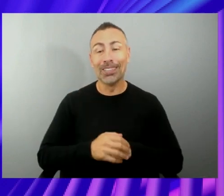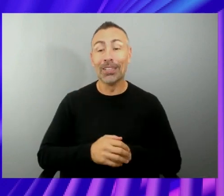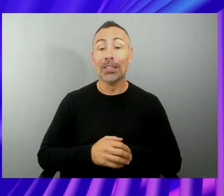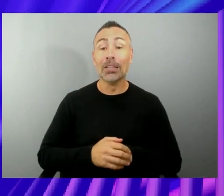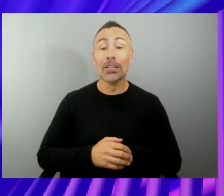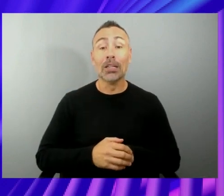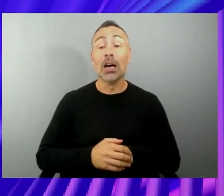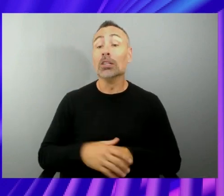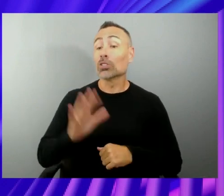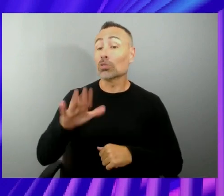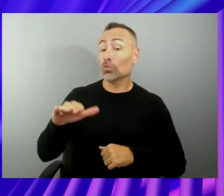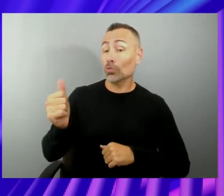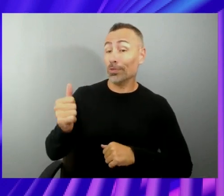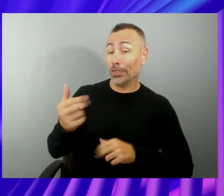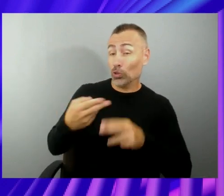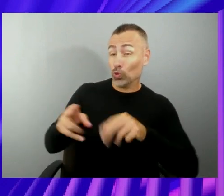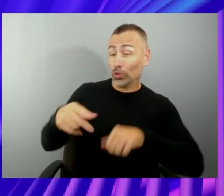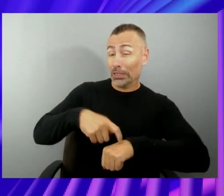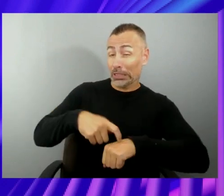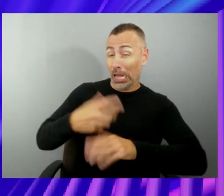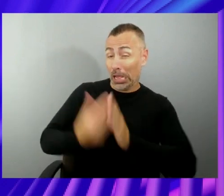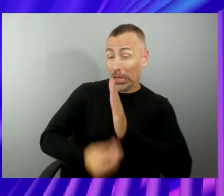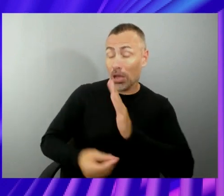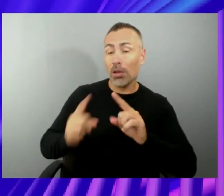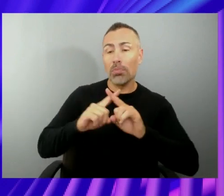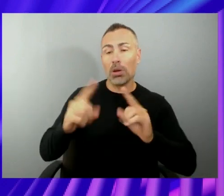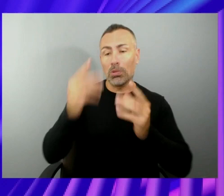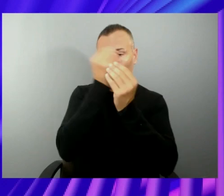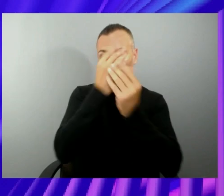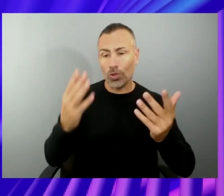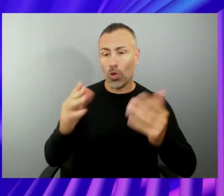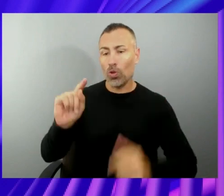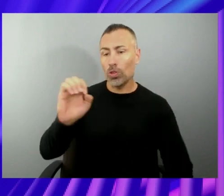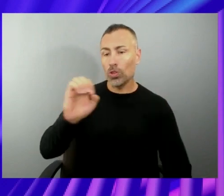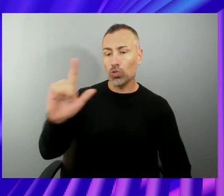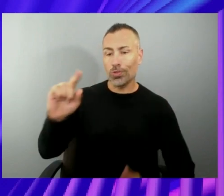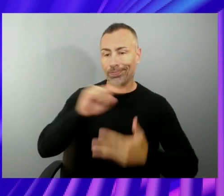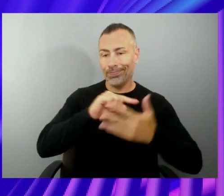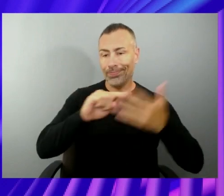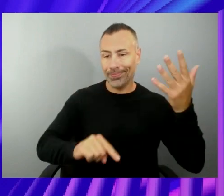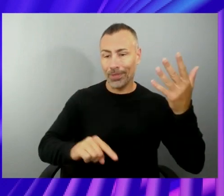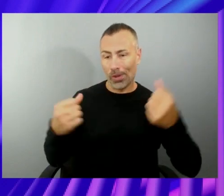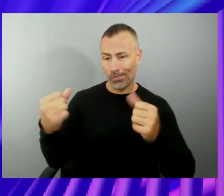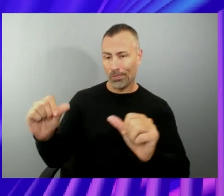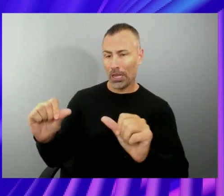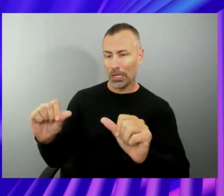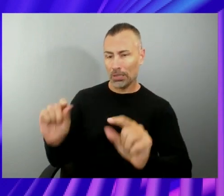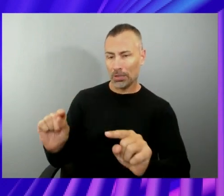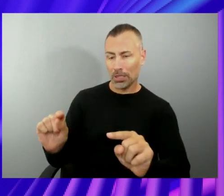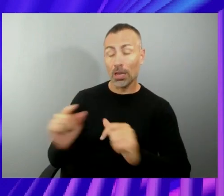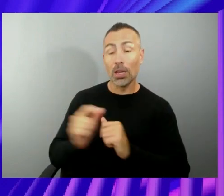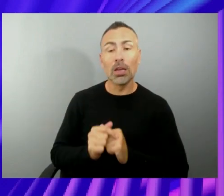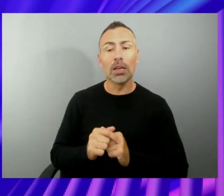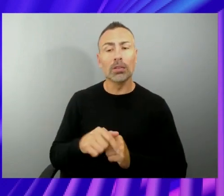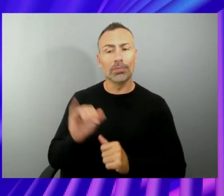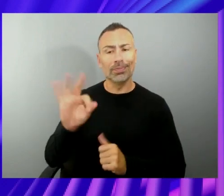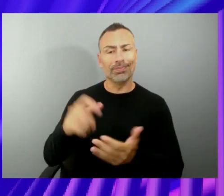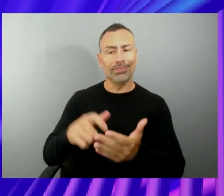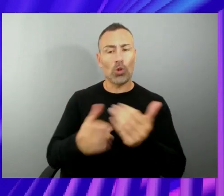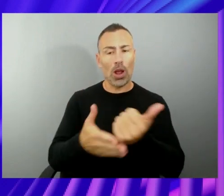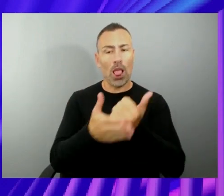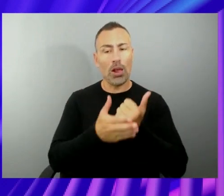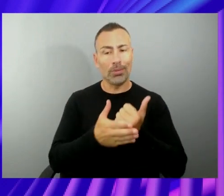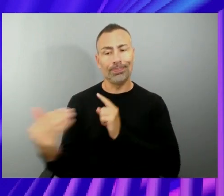folks. Check out the tools that are pasted up there. Reach out if you need help. Again, the